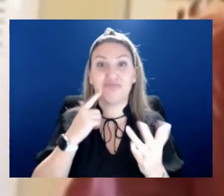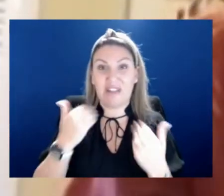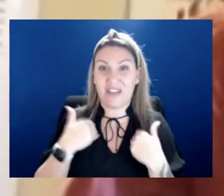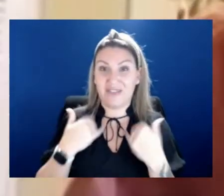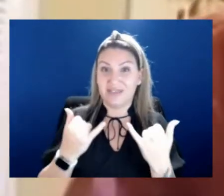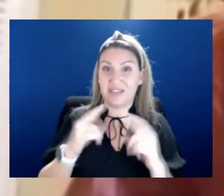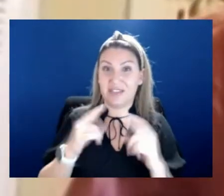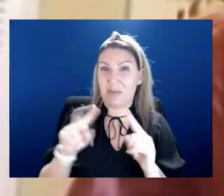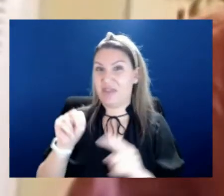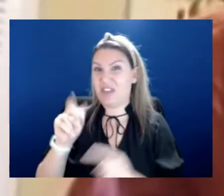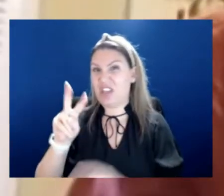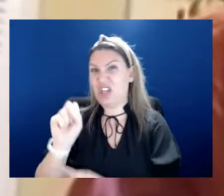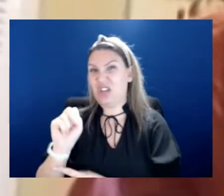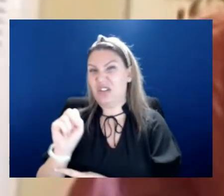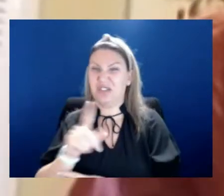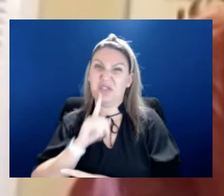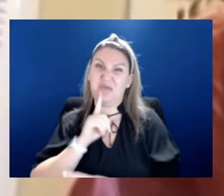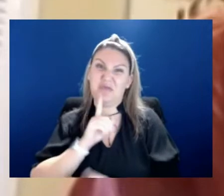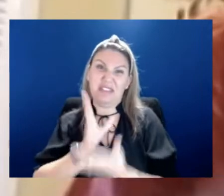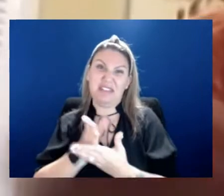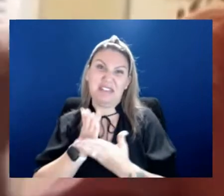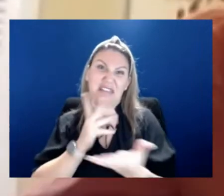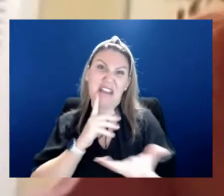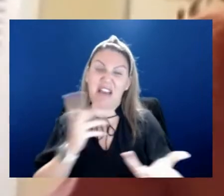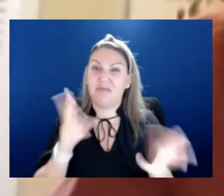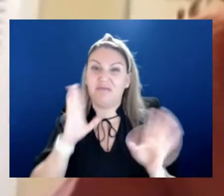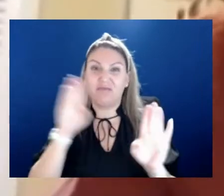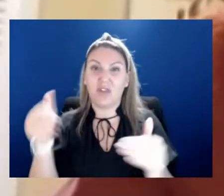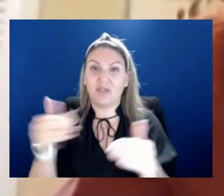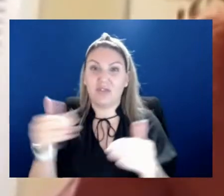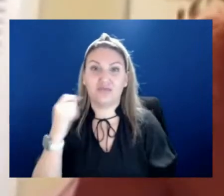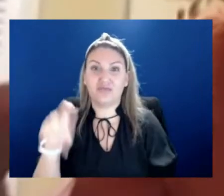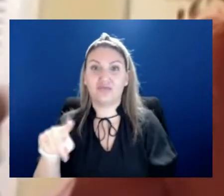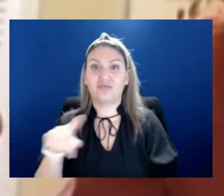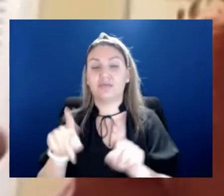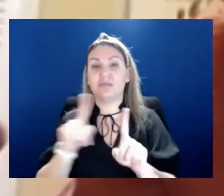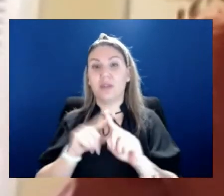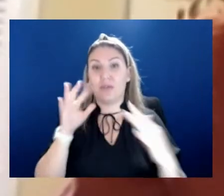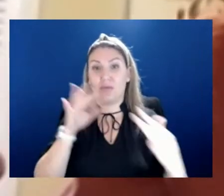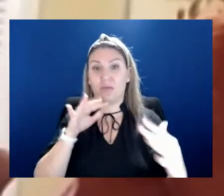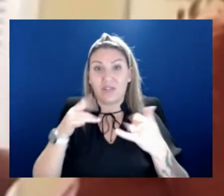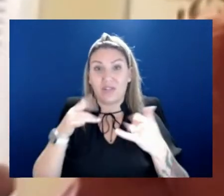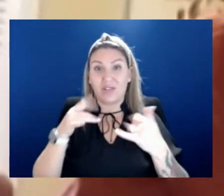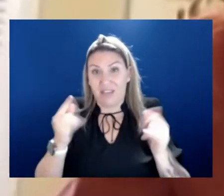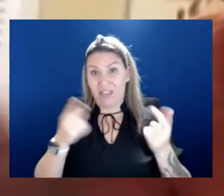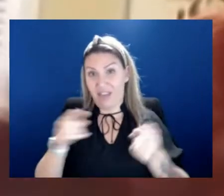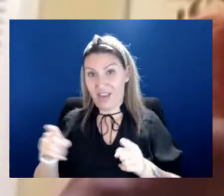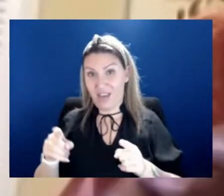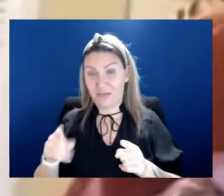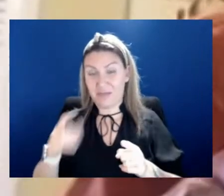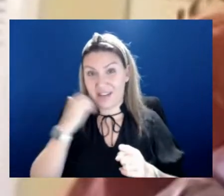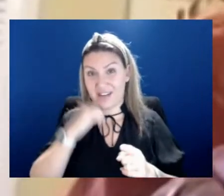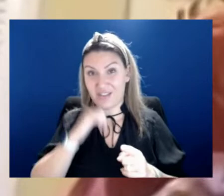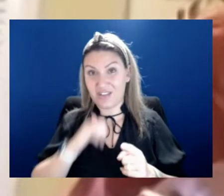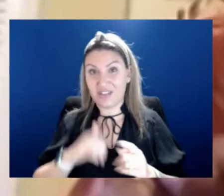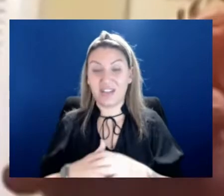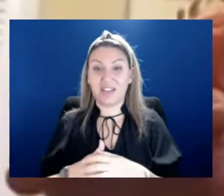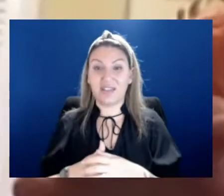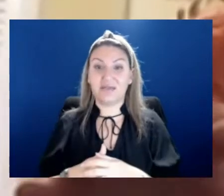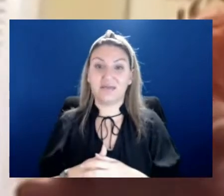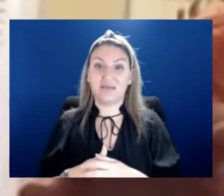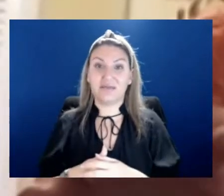dropped off a little bit as far as the coverage every single day. But we know that the war is going on full speed every single day. So we can't